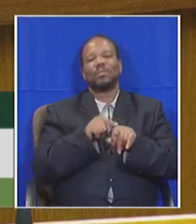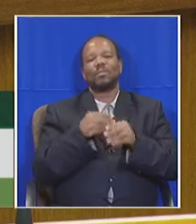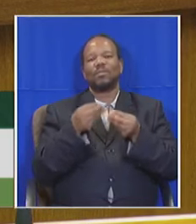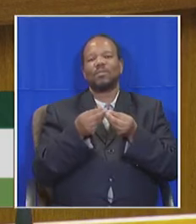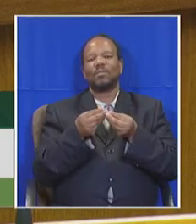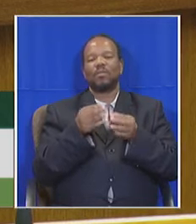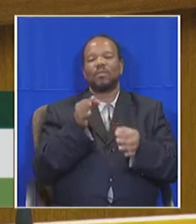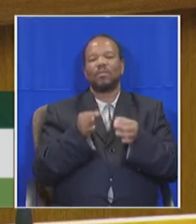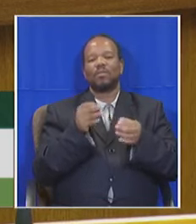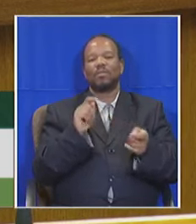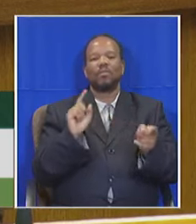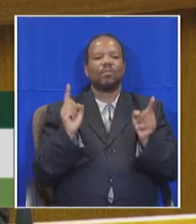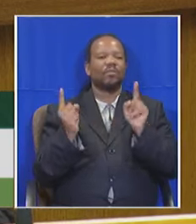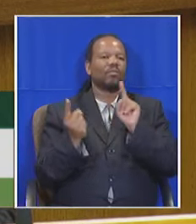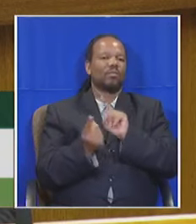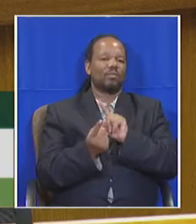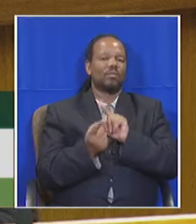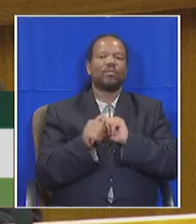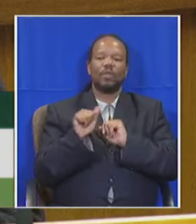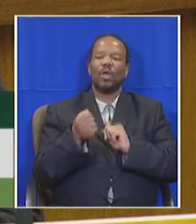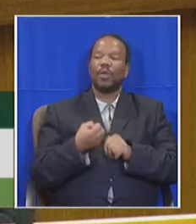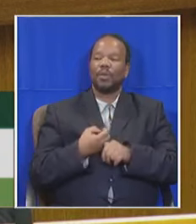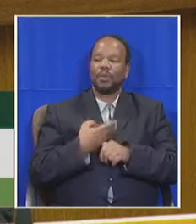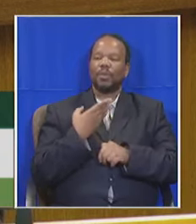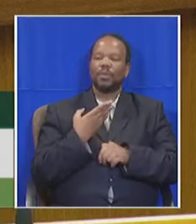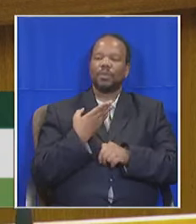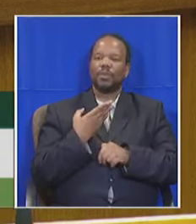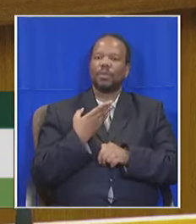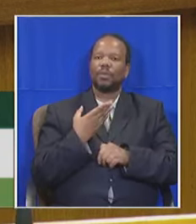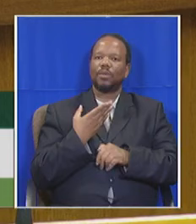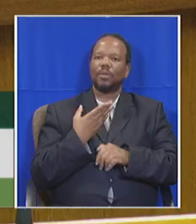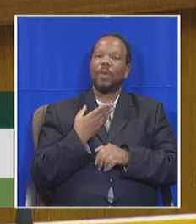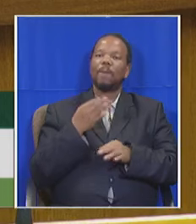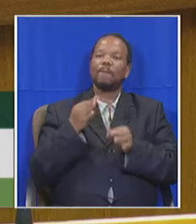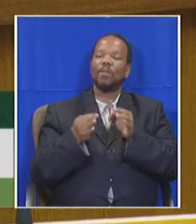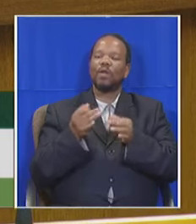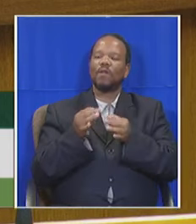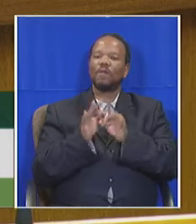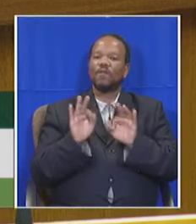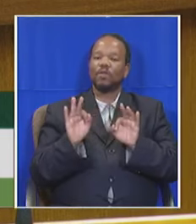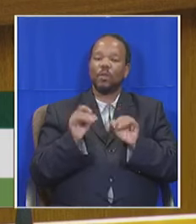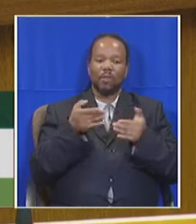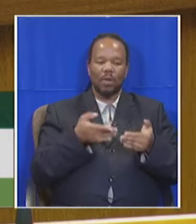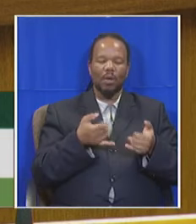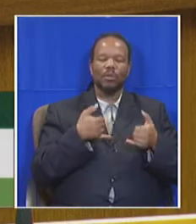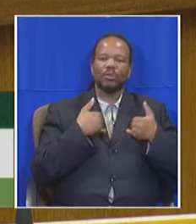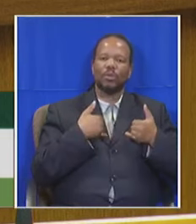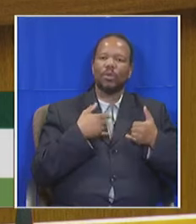The contribution made by the then students towards political freedom we are enjoying today will never be